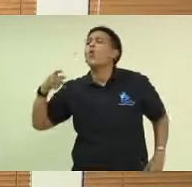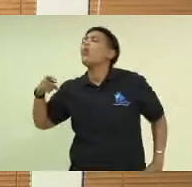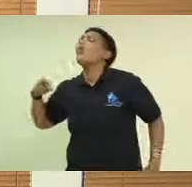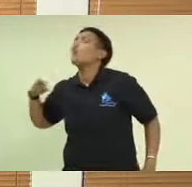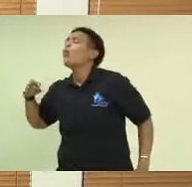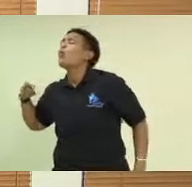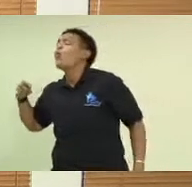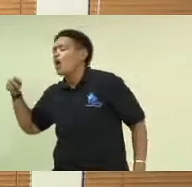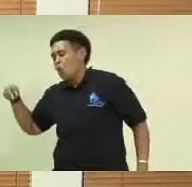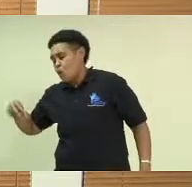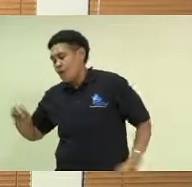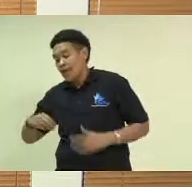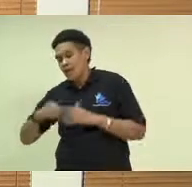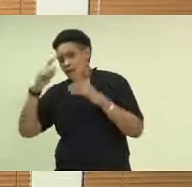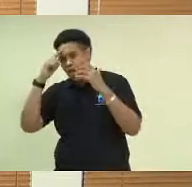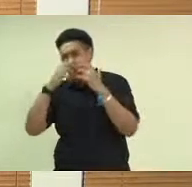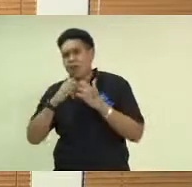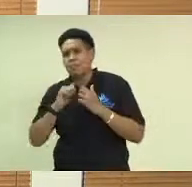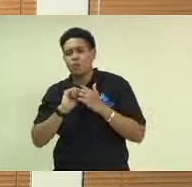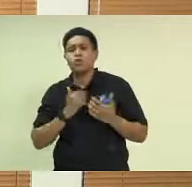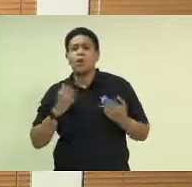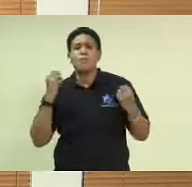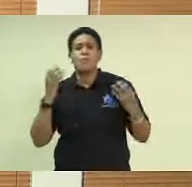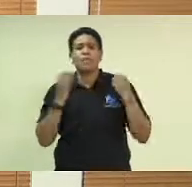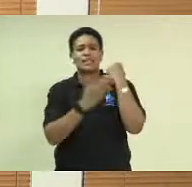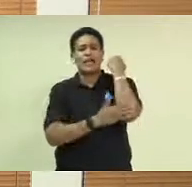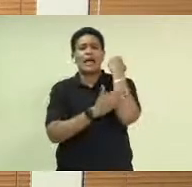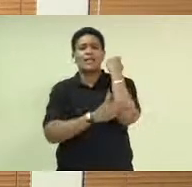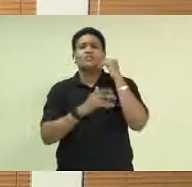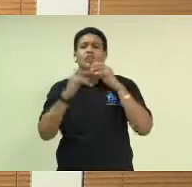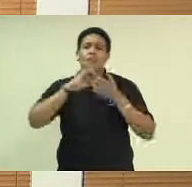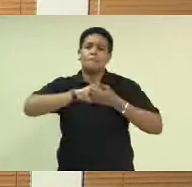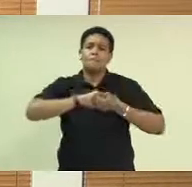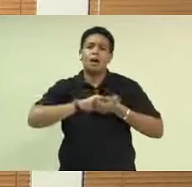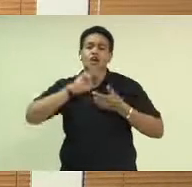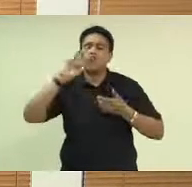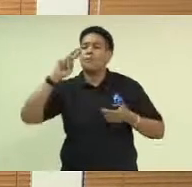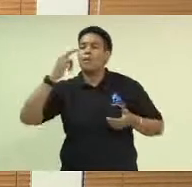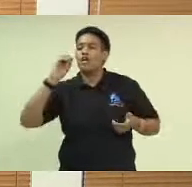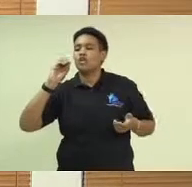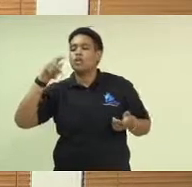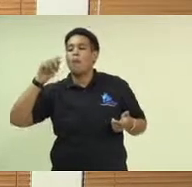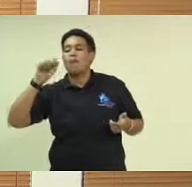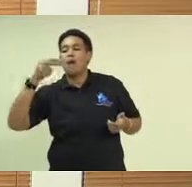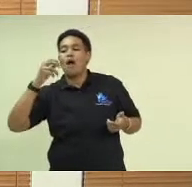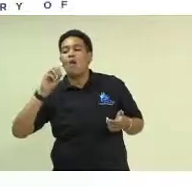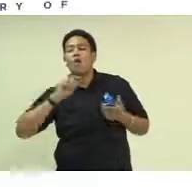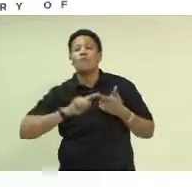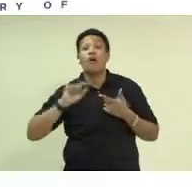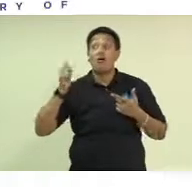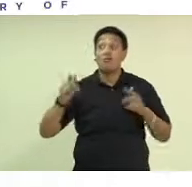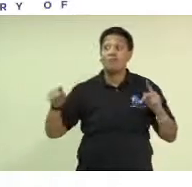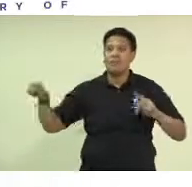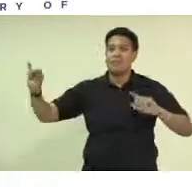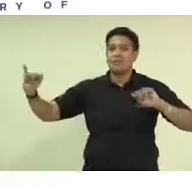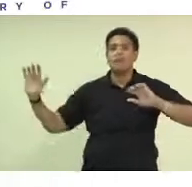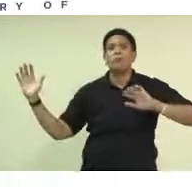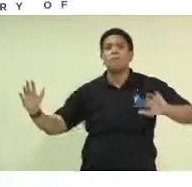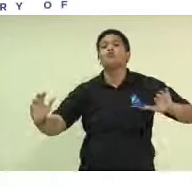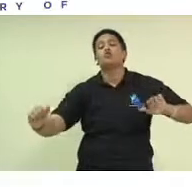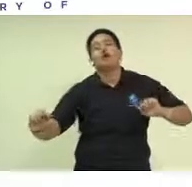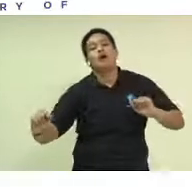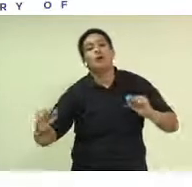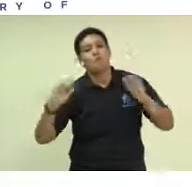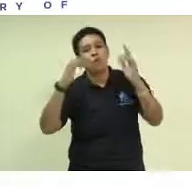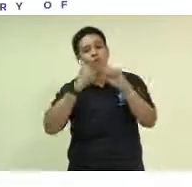look at them in collaboration with our multilateral partners, the WHO, PAHO, and others, and that has driven the approach